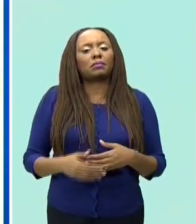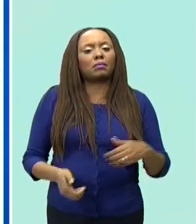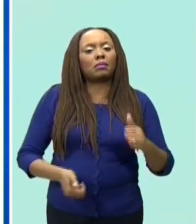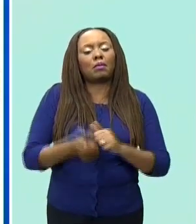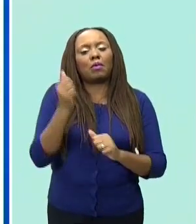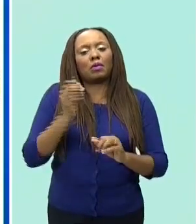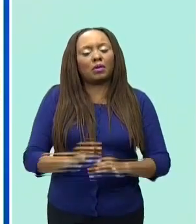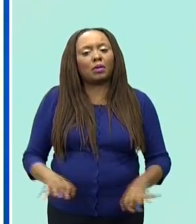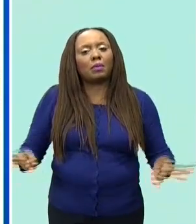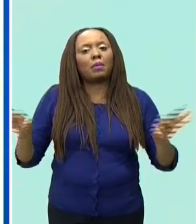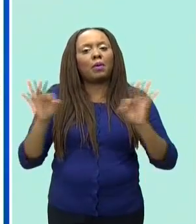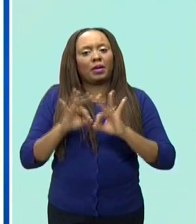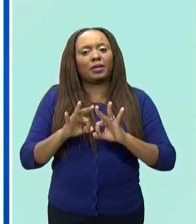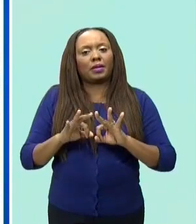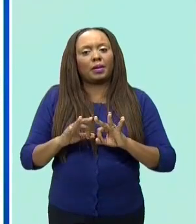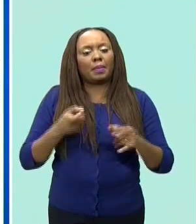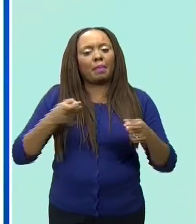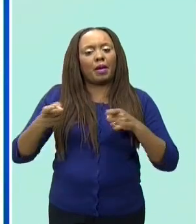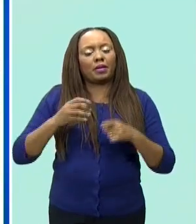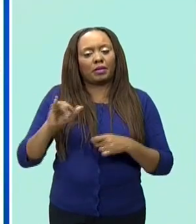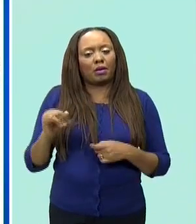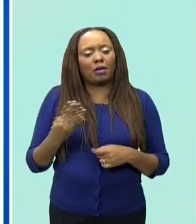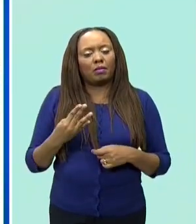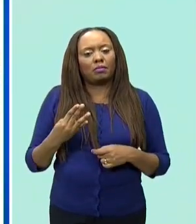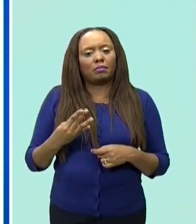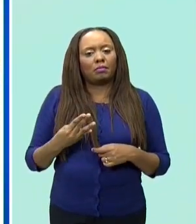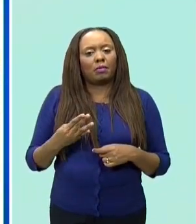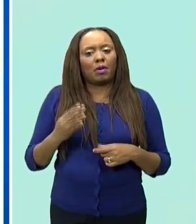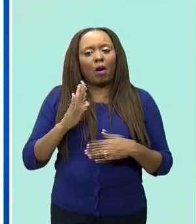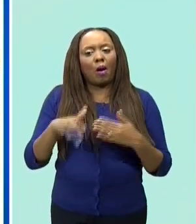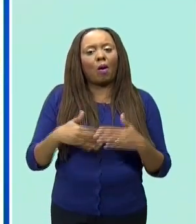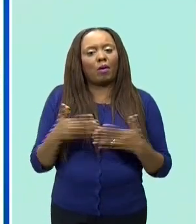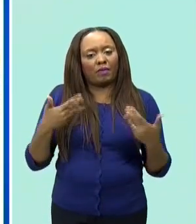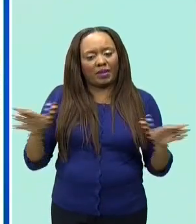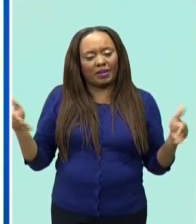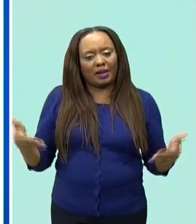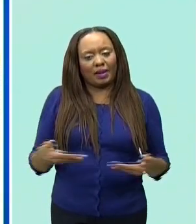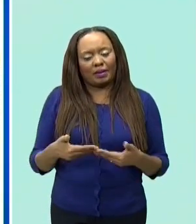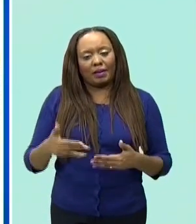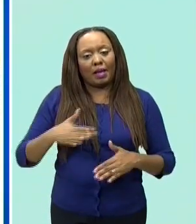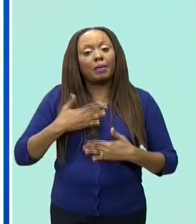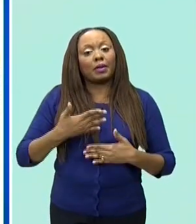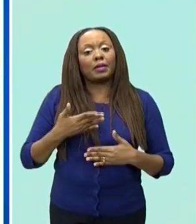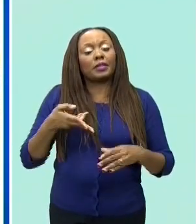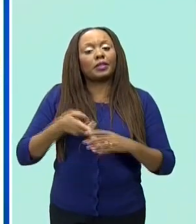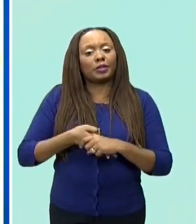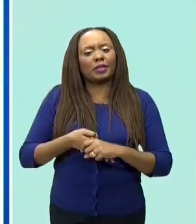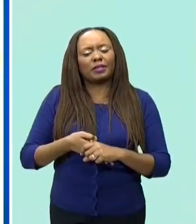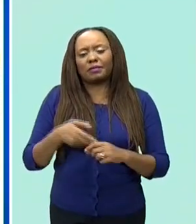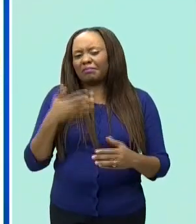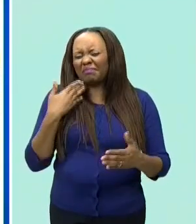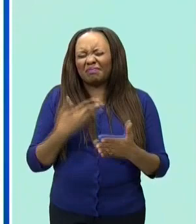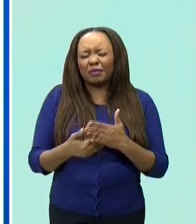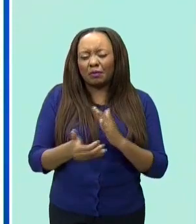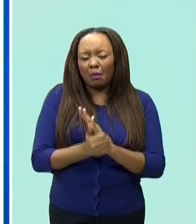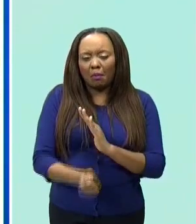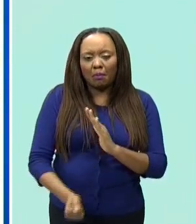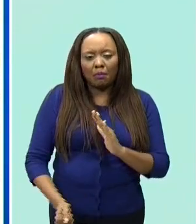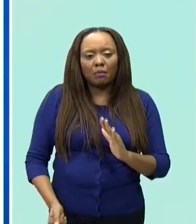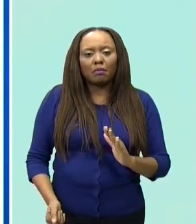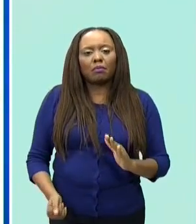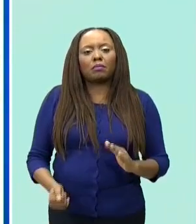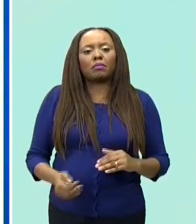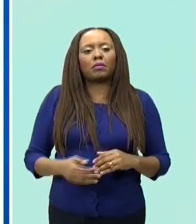important management functions, and it's important that we have them in position. We are very happy that we already have them from good quality, because we will send